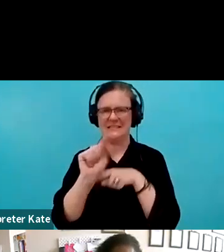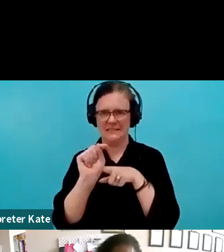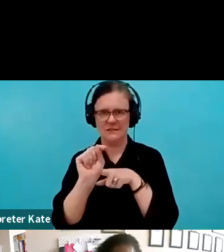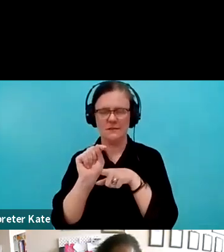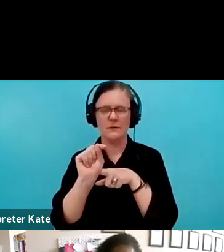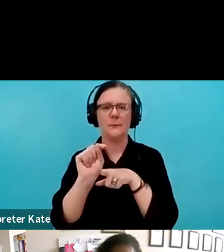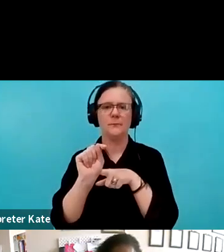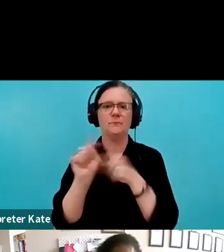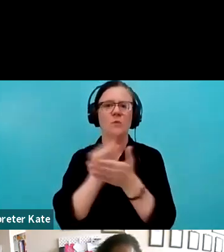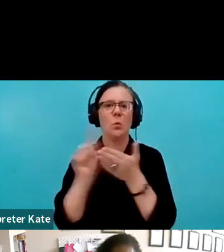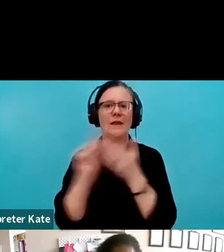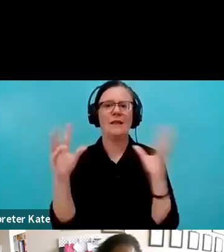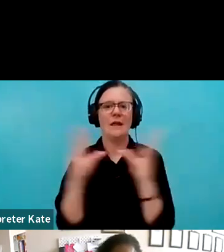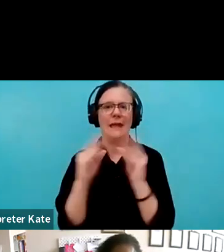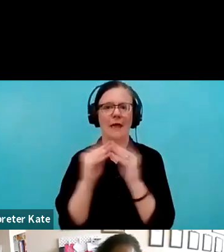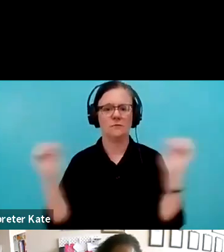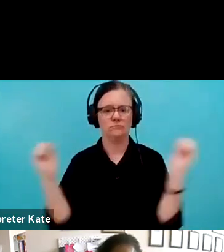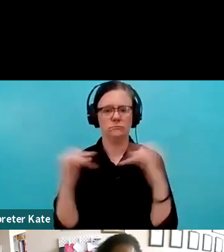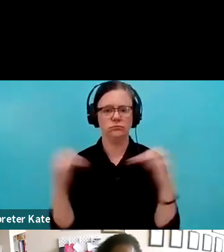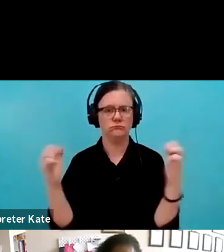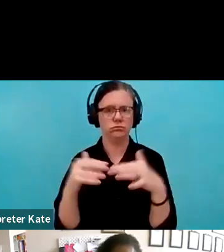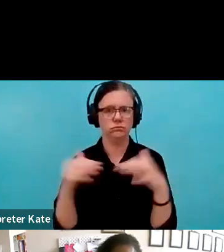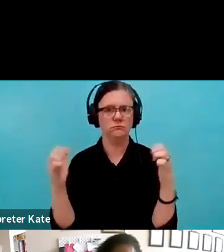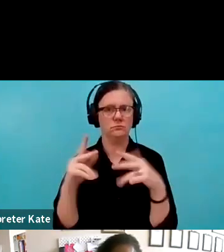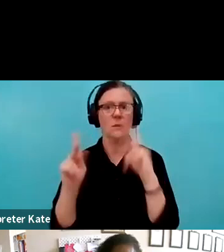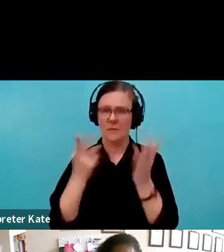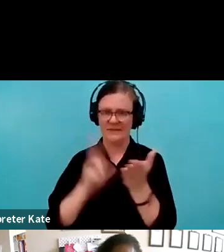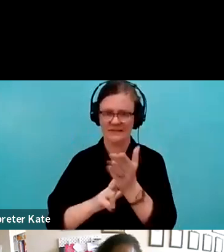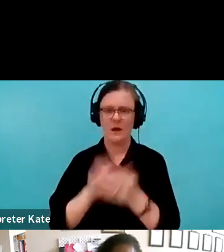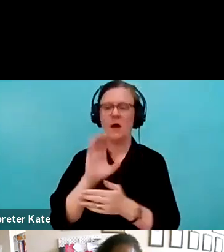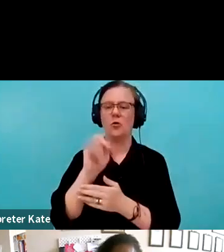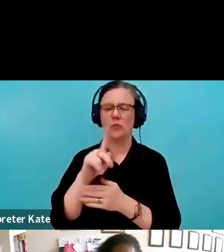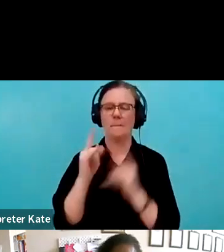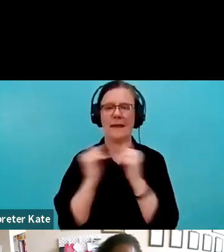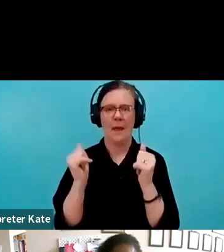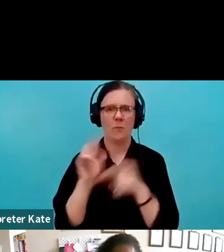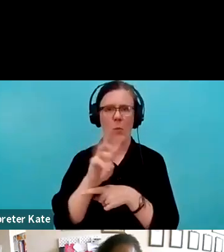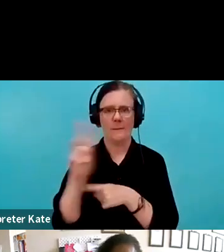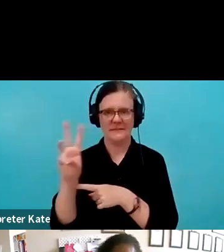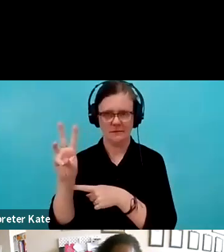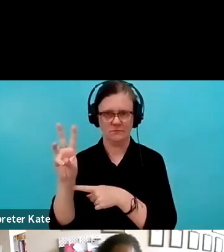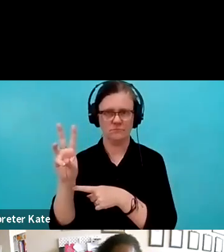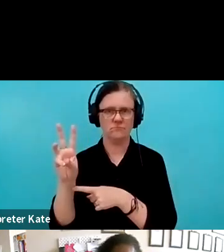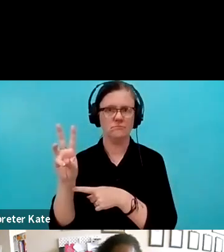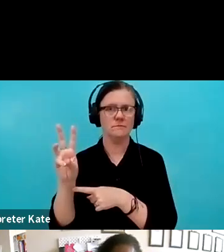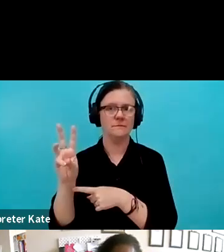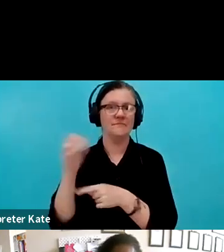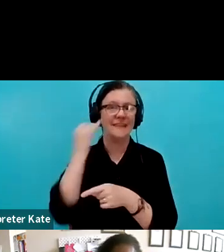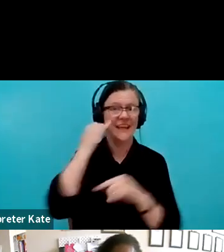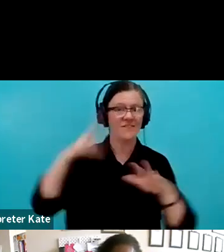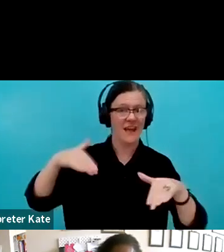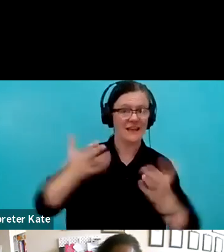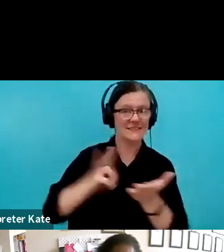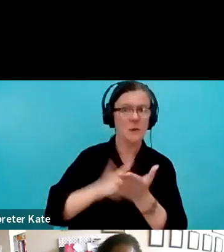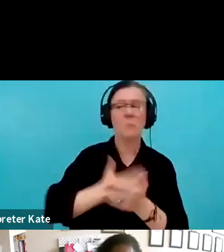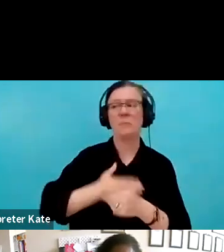are weekly gatherings, and people can still sign up by going to the Crip Camp website. So if you haven't yet, I encourage everyone to